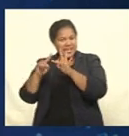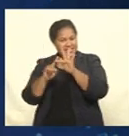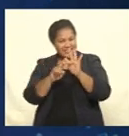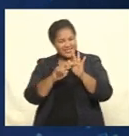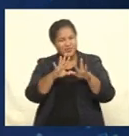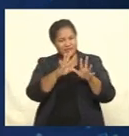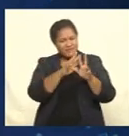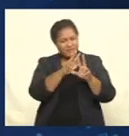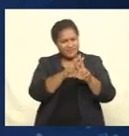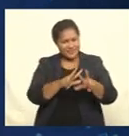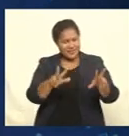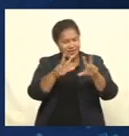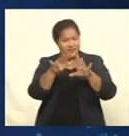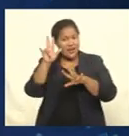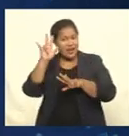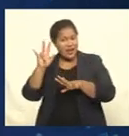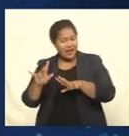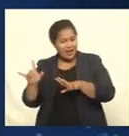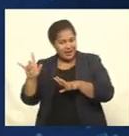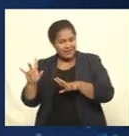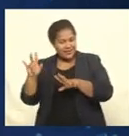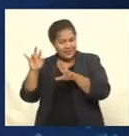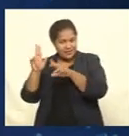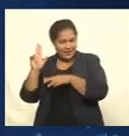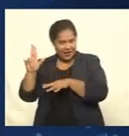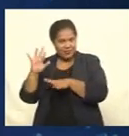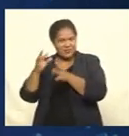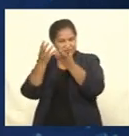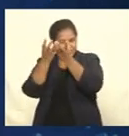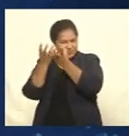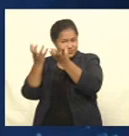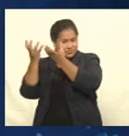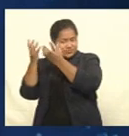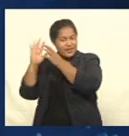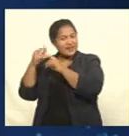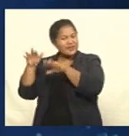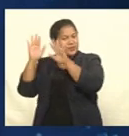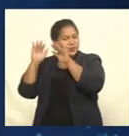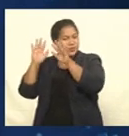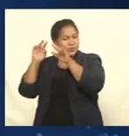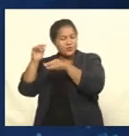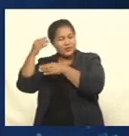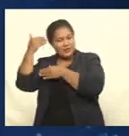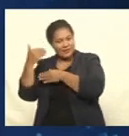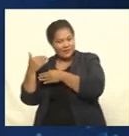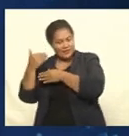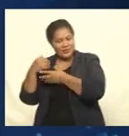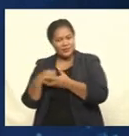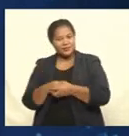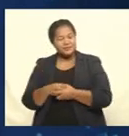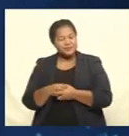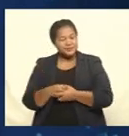Levu, Lau and Lomai Viti group, cloudy periods with isolated afternoon showers and thunderstorms elsewhere.